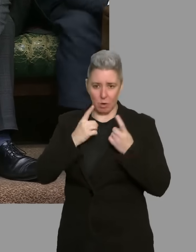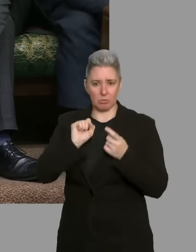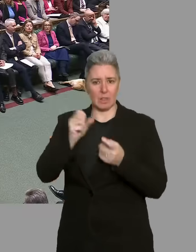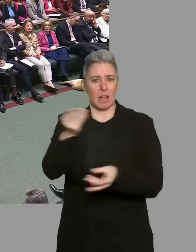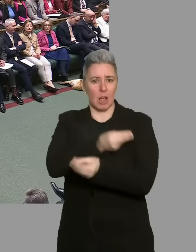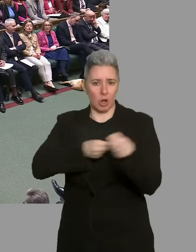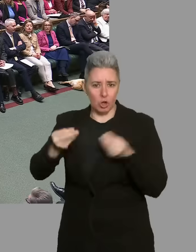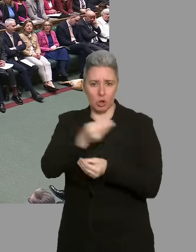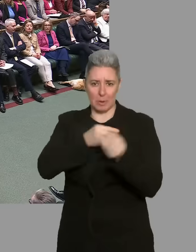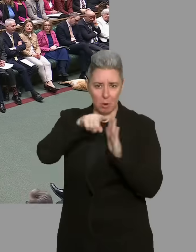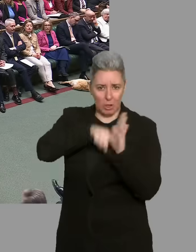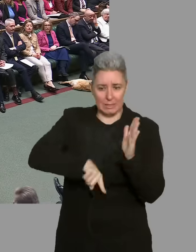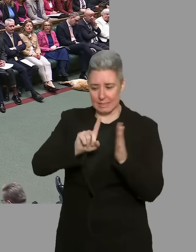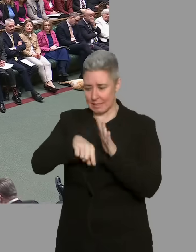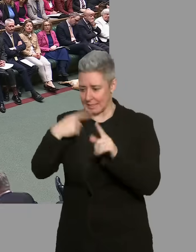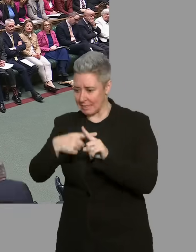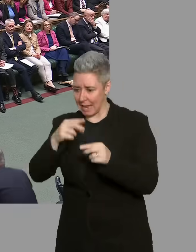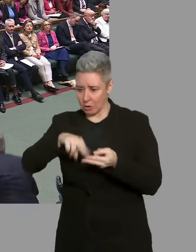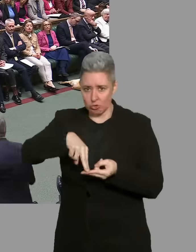today?